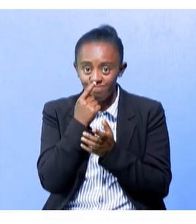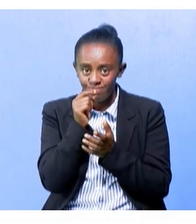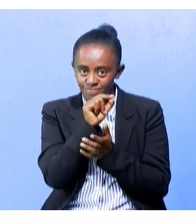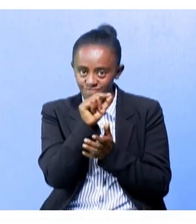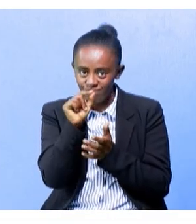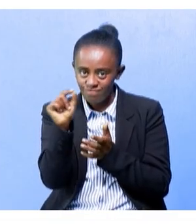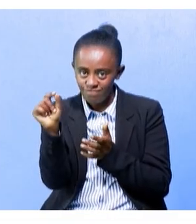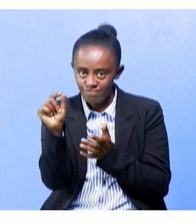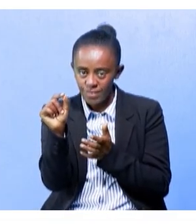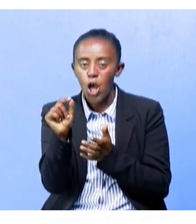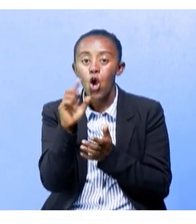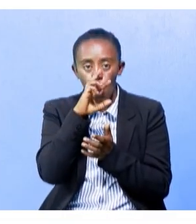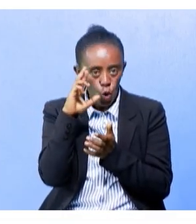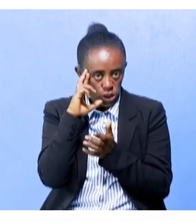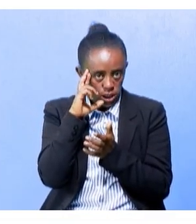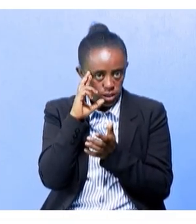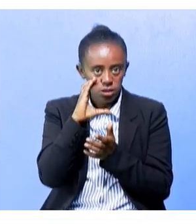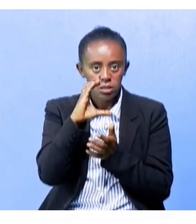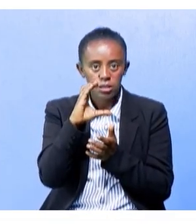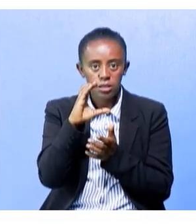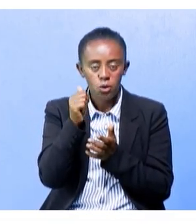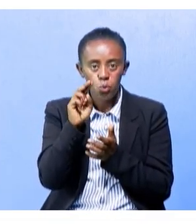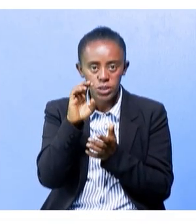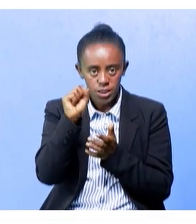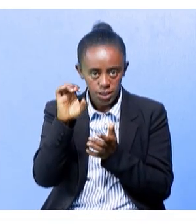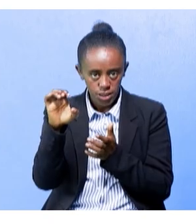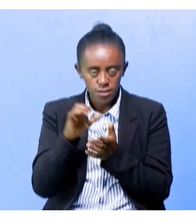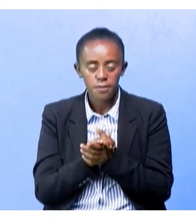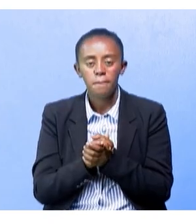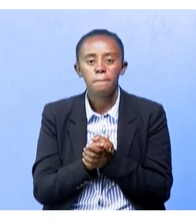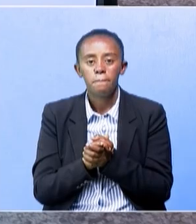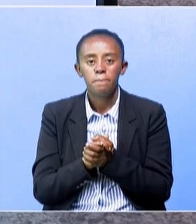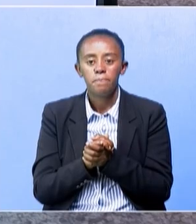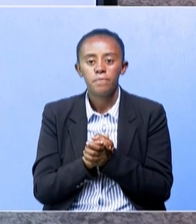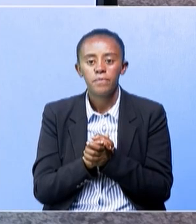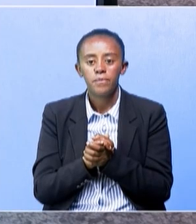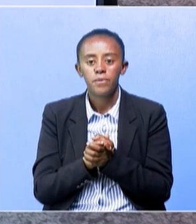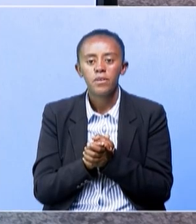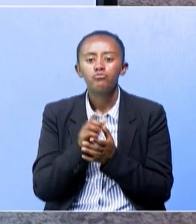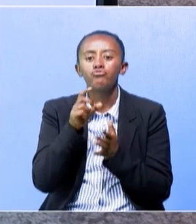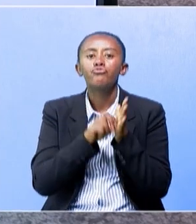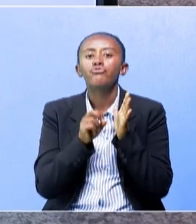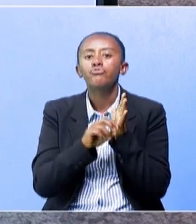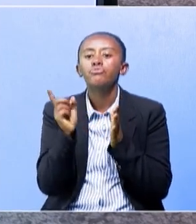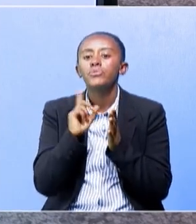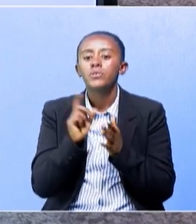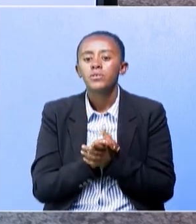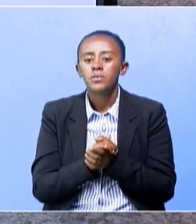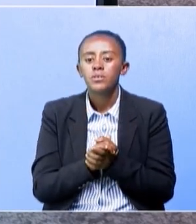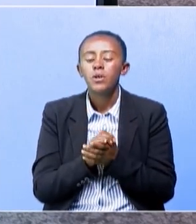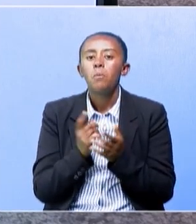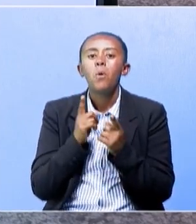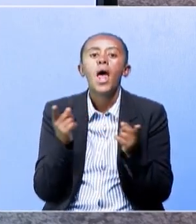the cause. The cause. So what the result of this one? What happened